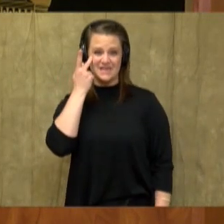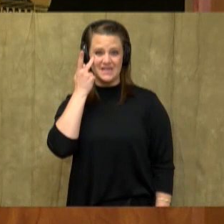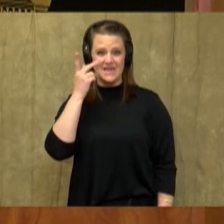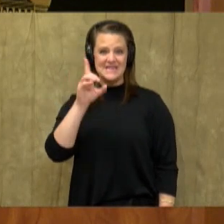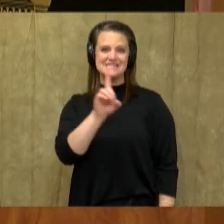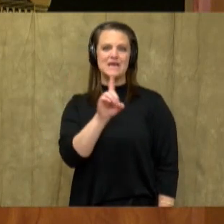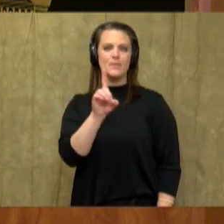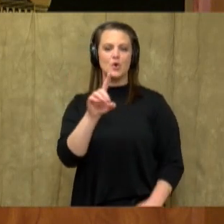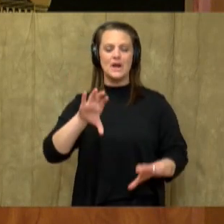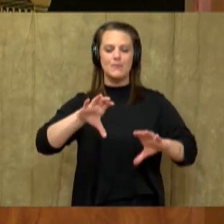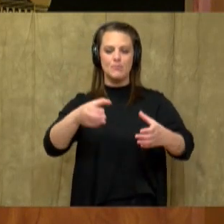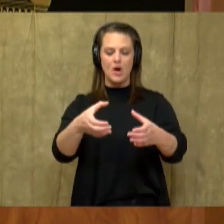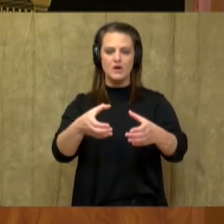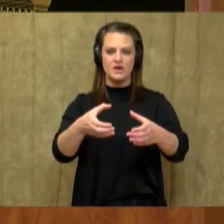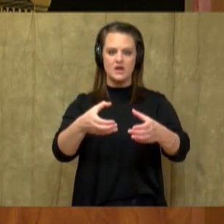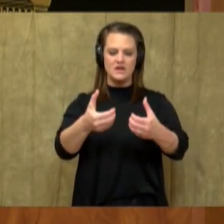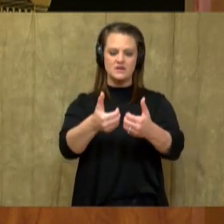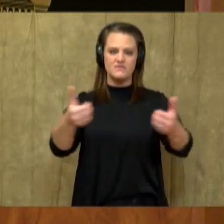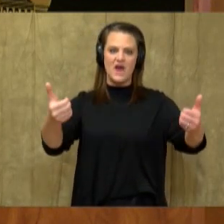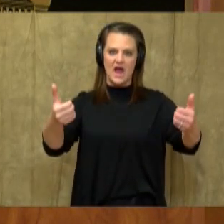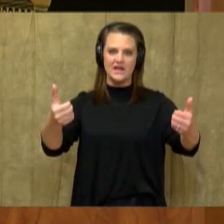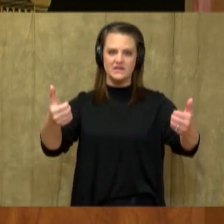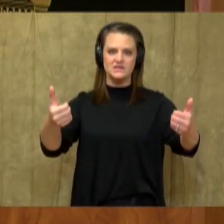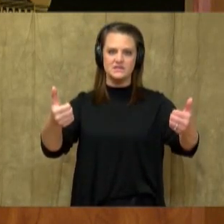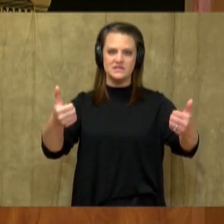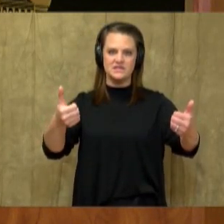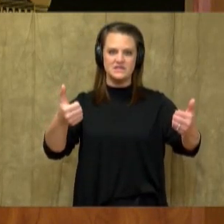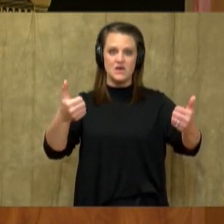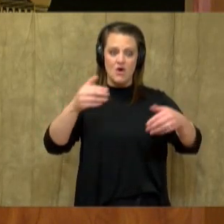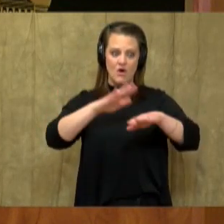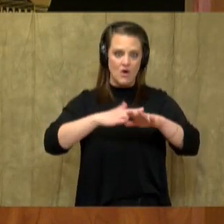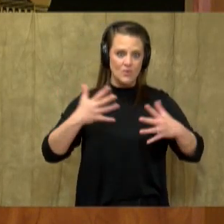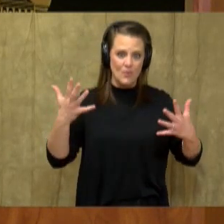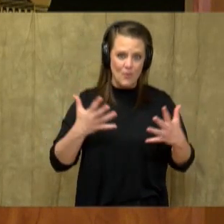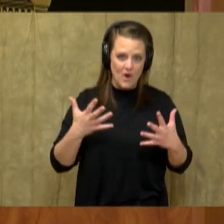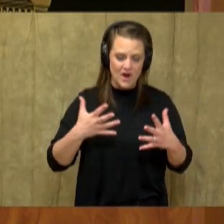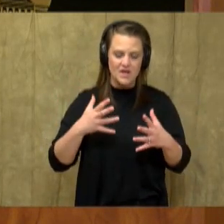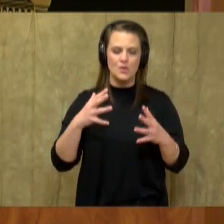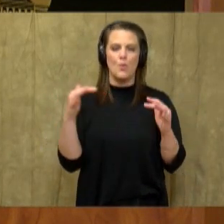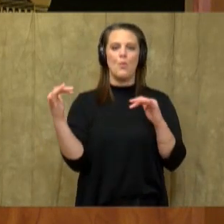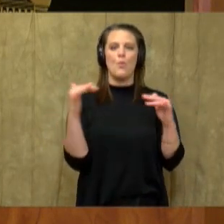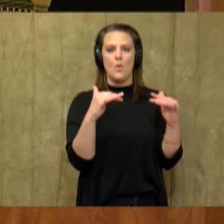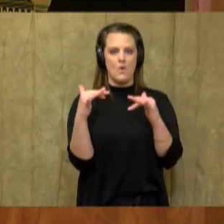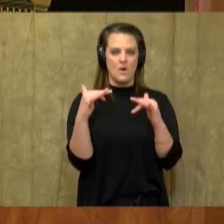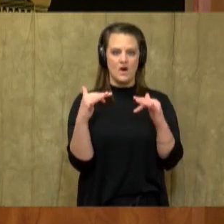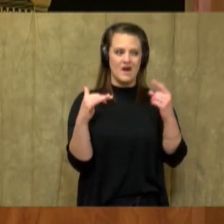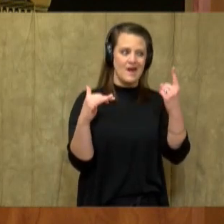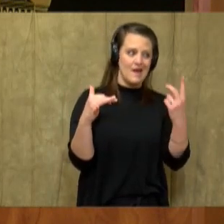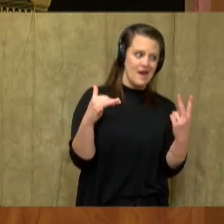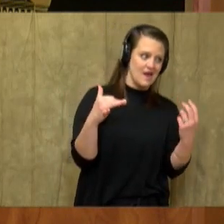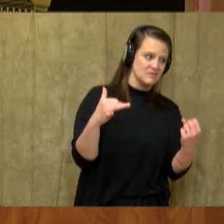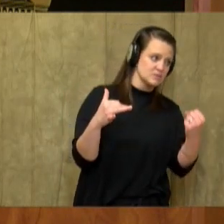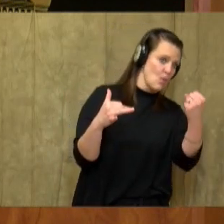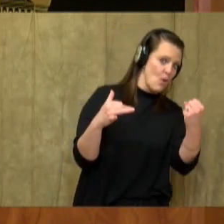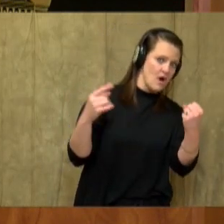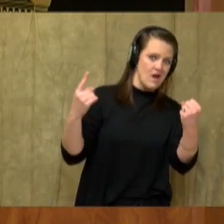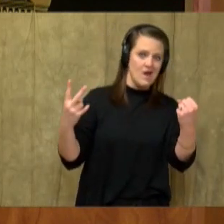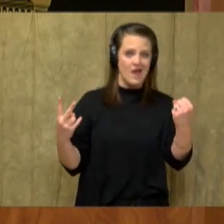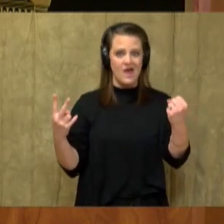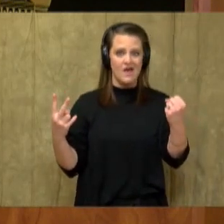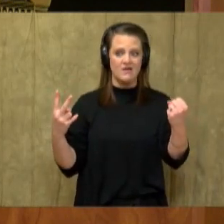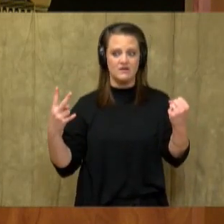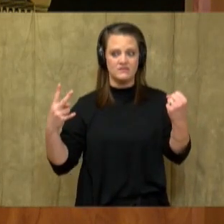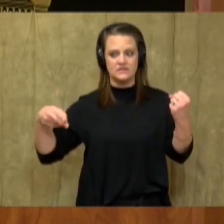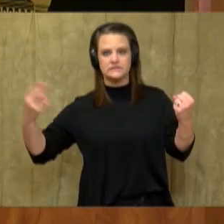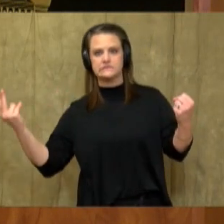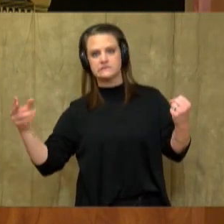Party begins to divide and split during this time on the issue of the war. Half are supporting getting out of